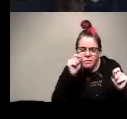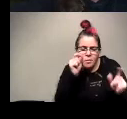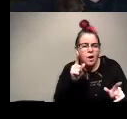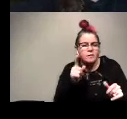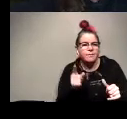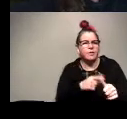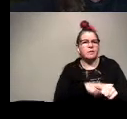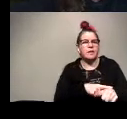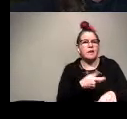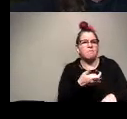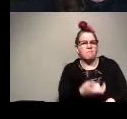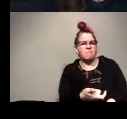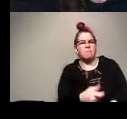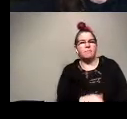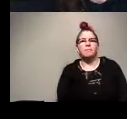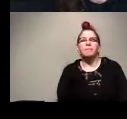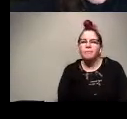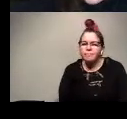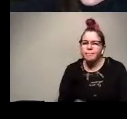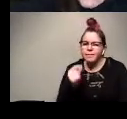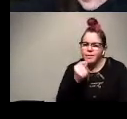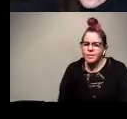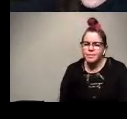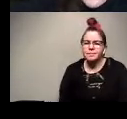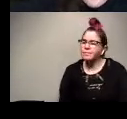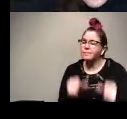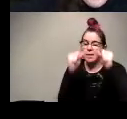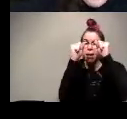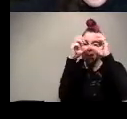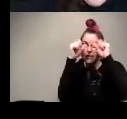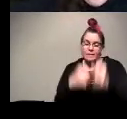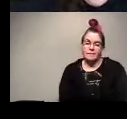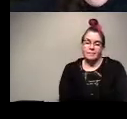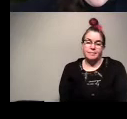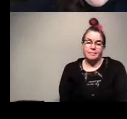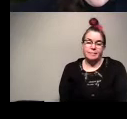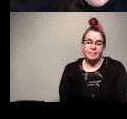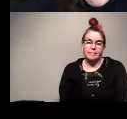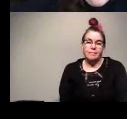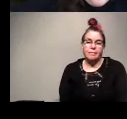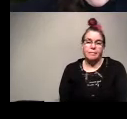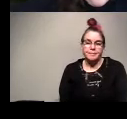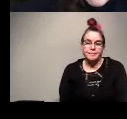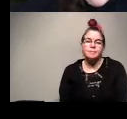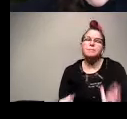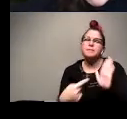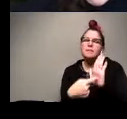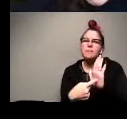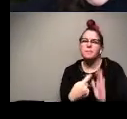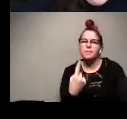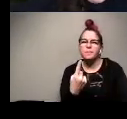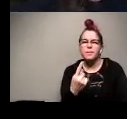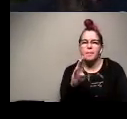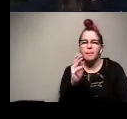them. That's super cool. Amazing. Okay. So for example, one of the bacteria